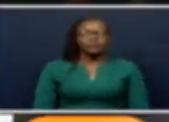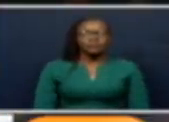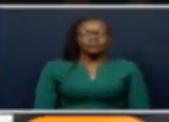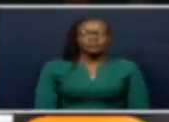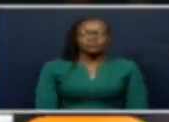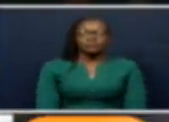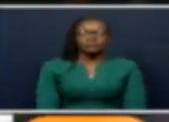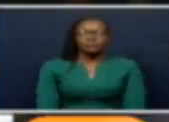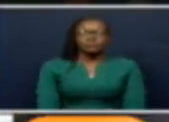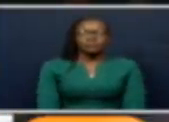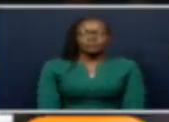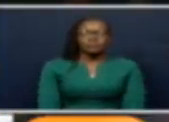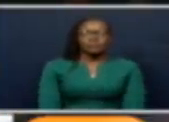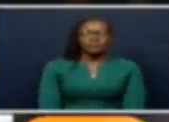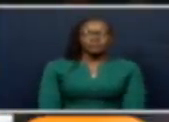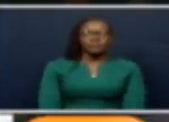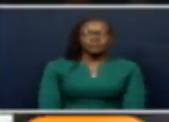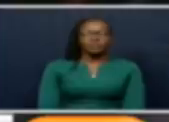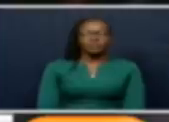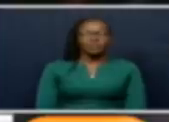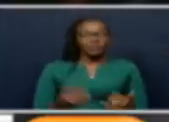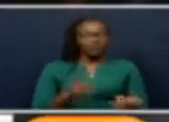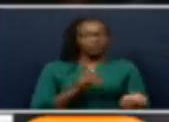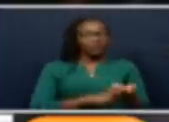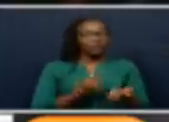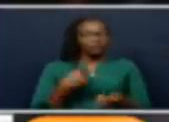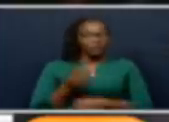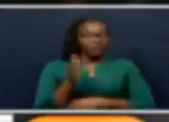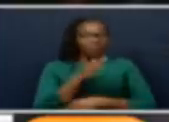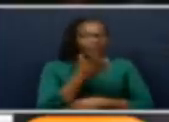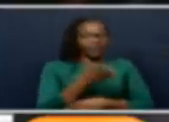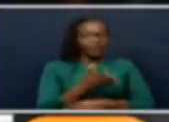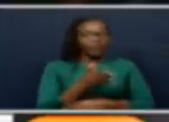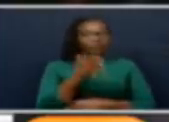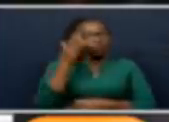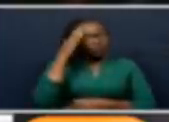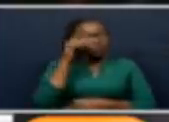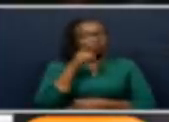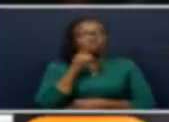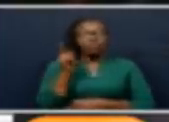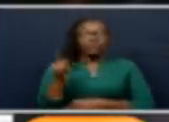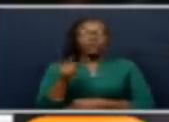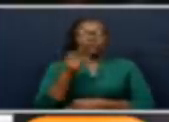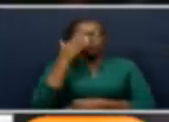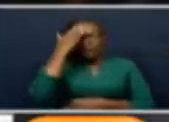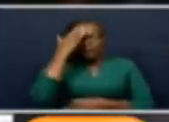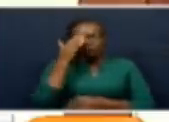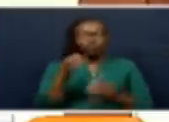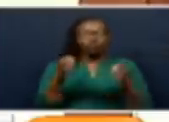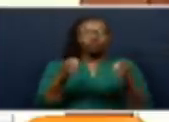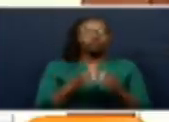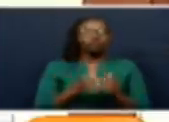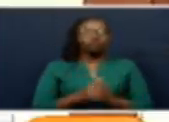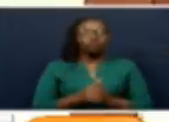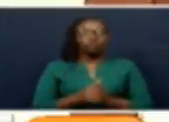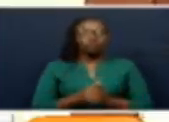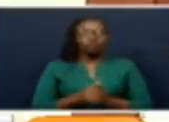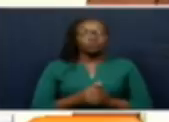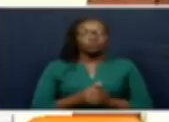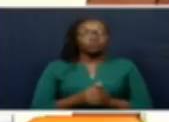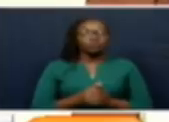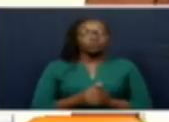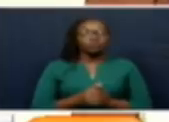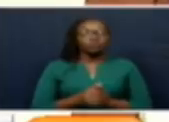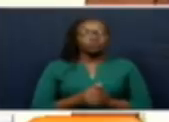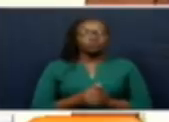Okay. When you come back here, people say, oh, this guy make a lot of noise, do this and that. Yeah. I'm from a pressure group. Court is